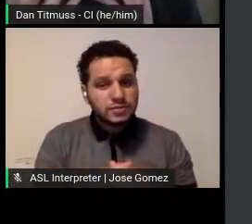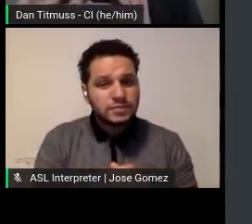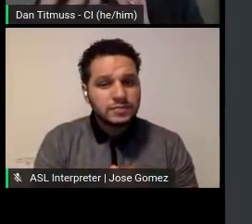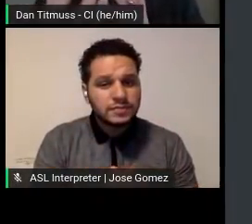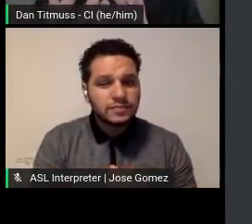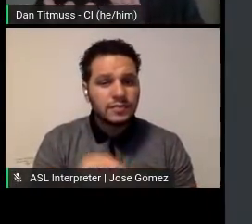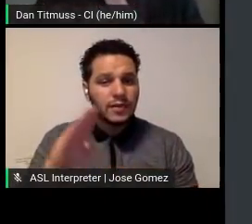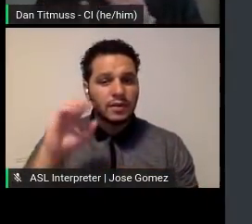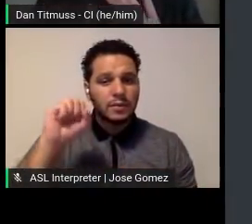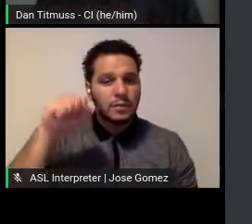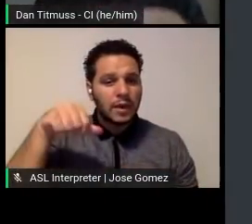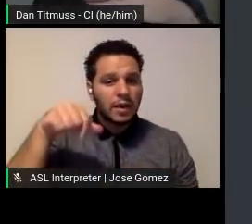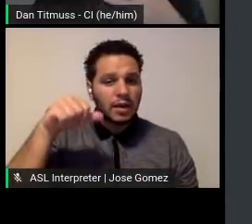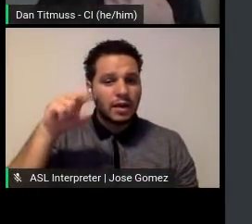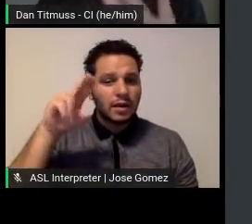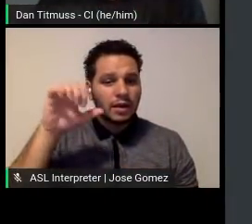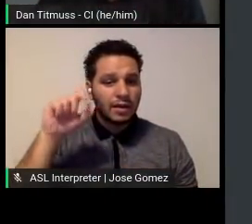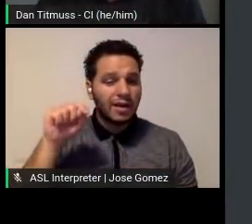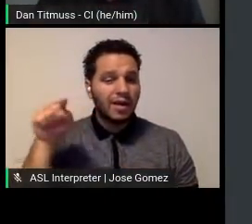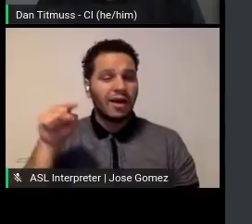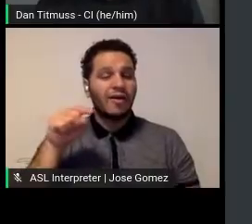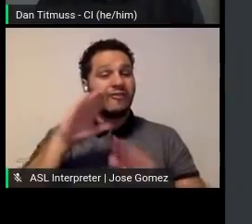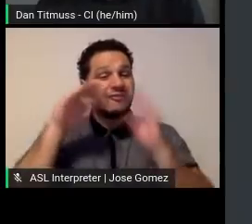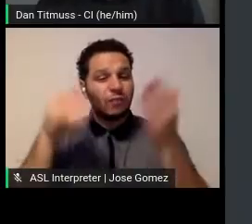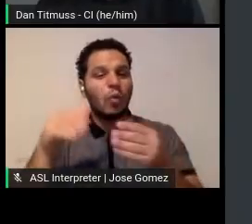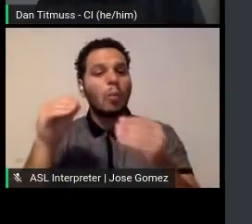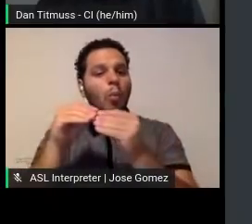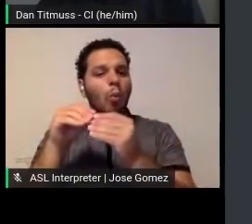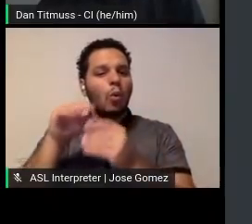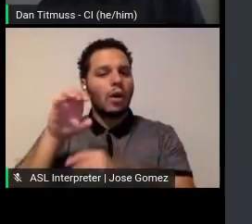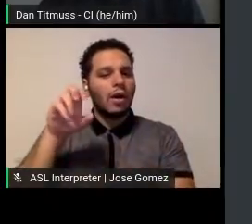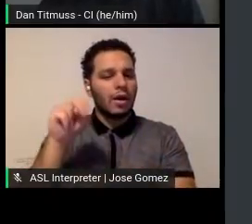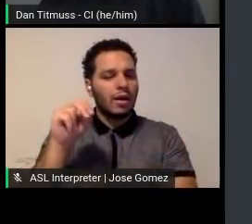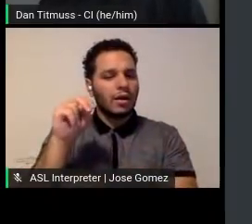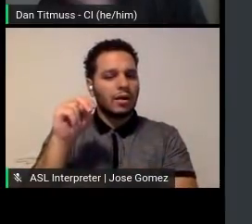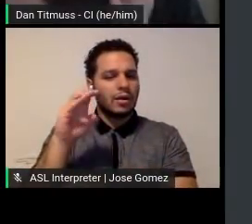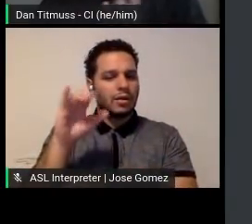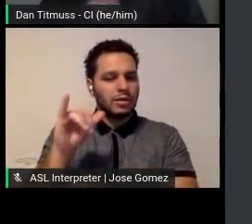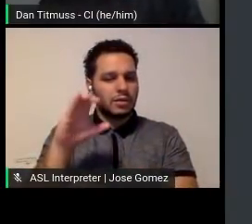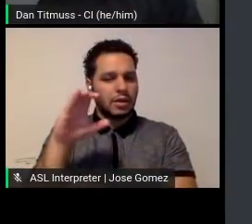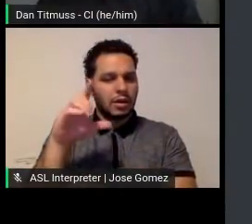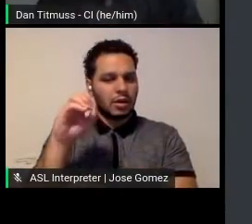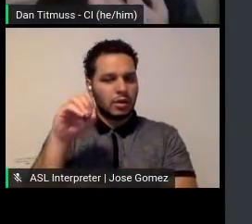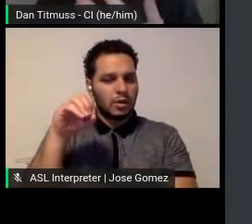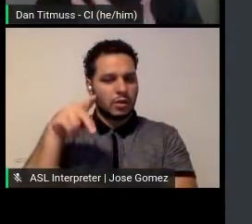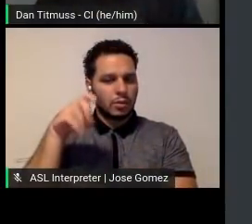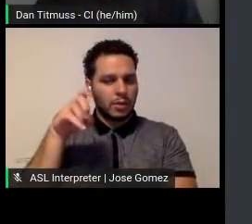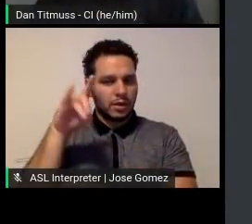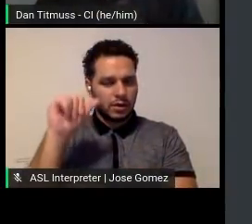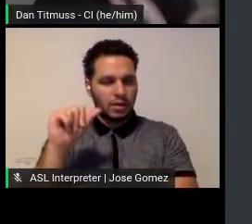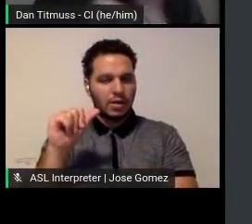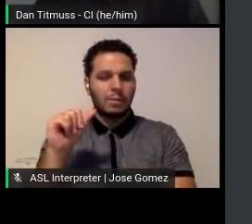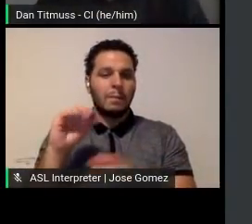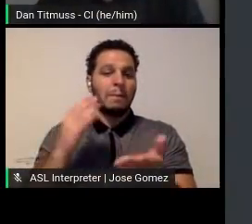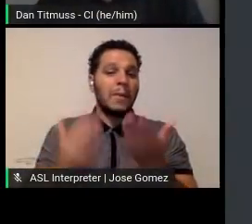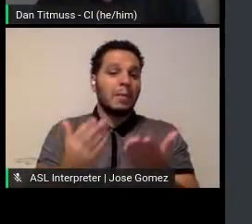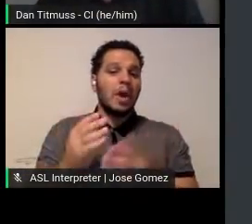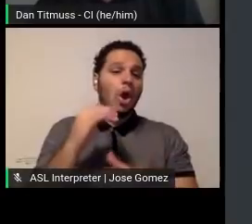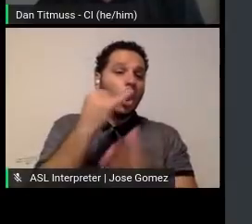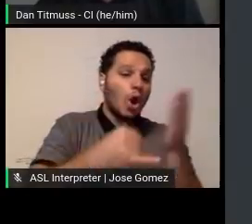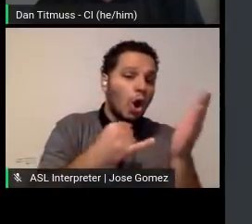but it's a focus more on the encyclopedia approach, right? This will be found in like an art or our artists or